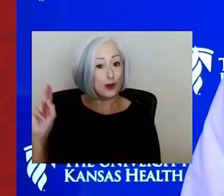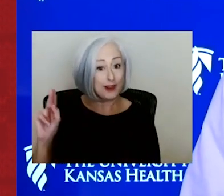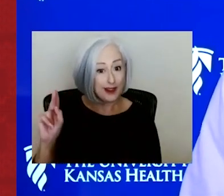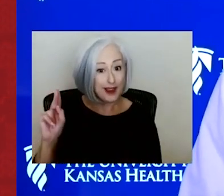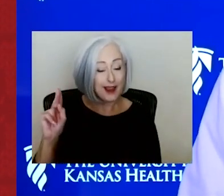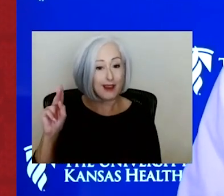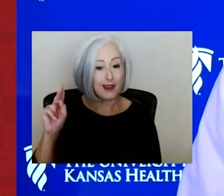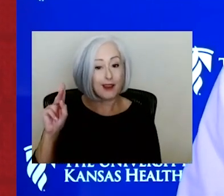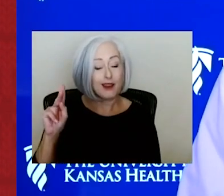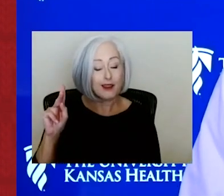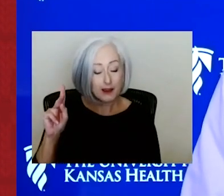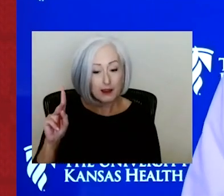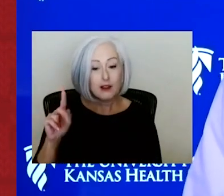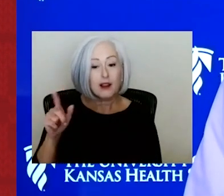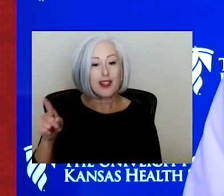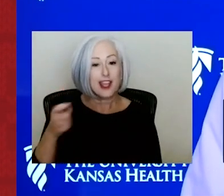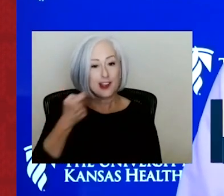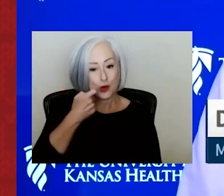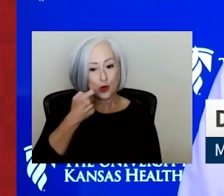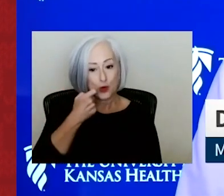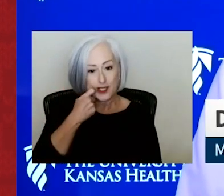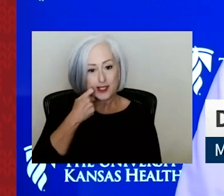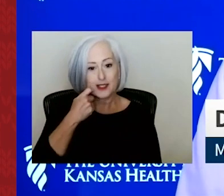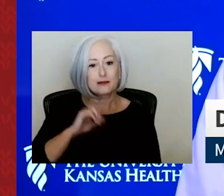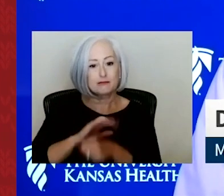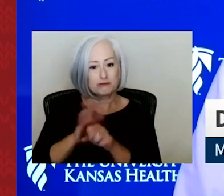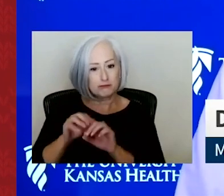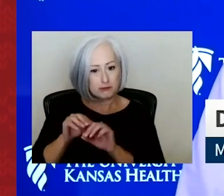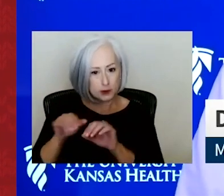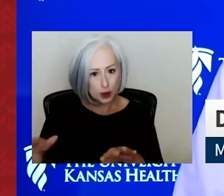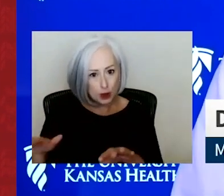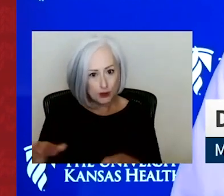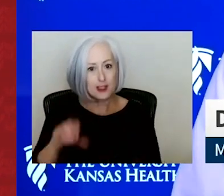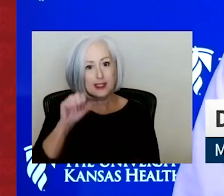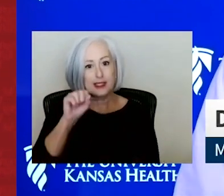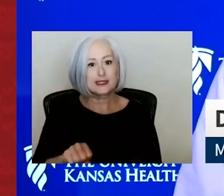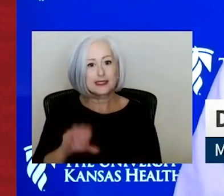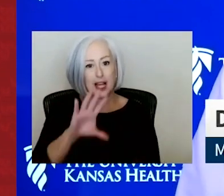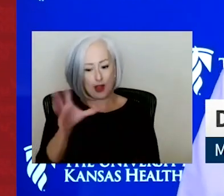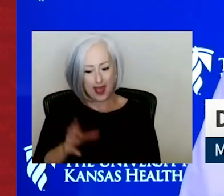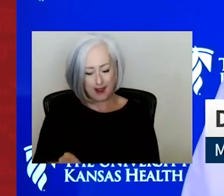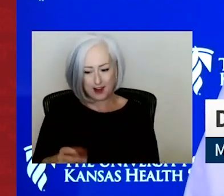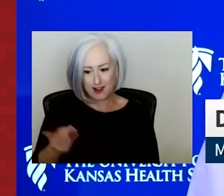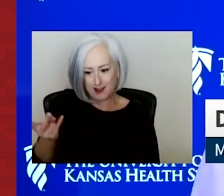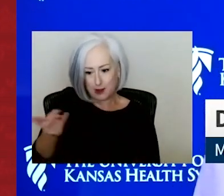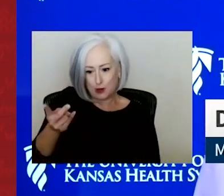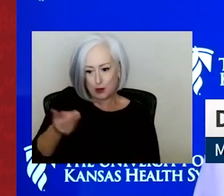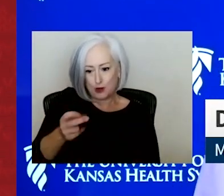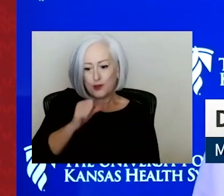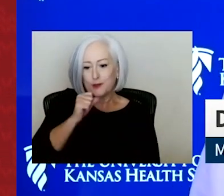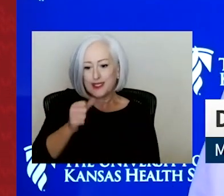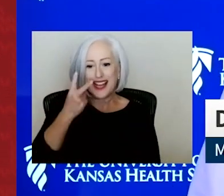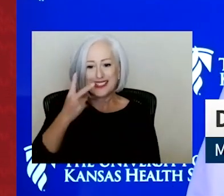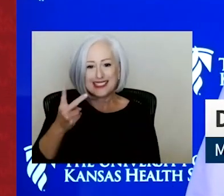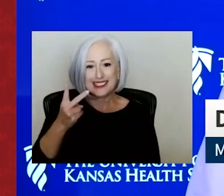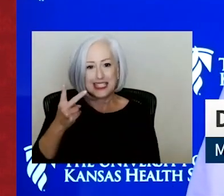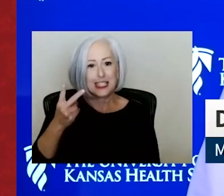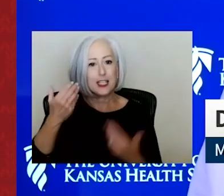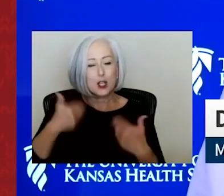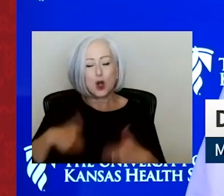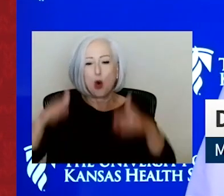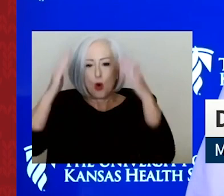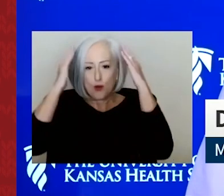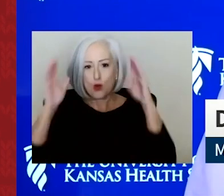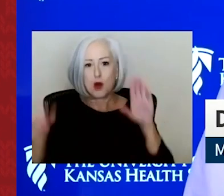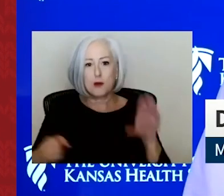South Africa experience with their recent surge, where they didn't see that overwhelming issue with hospital capacity, even though